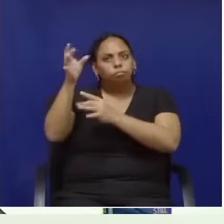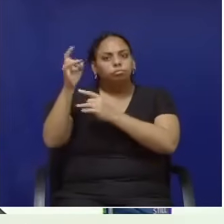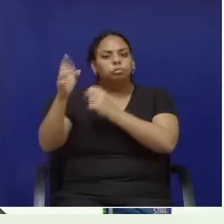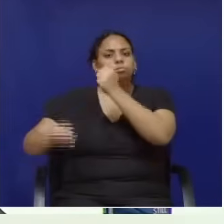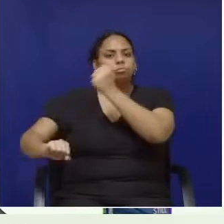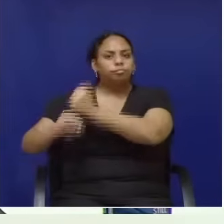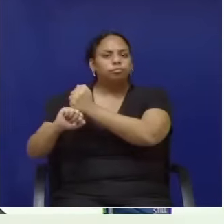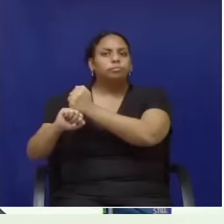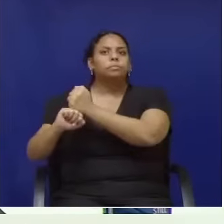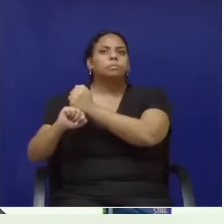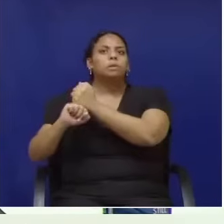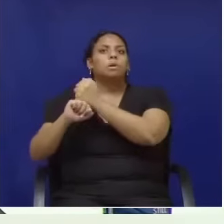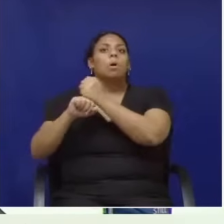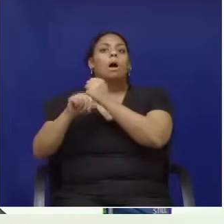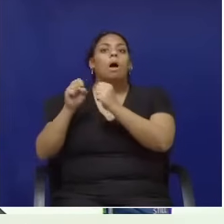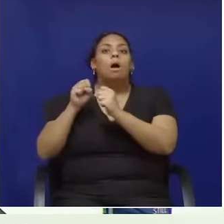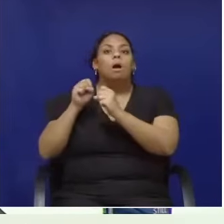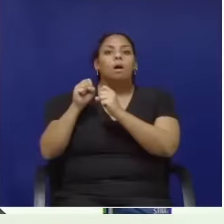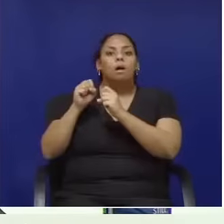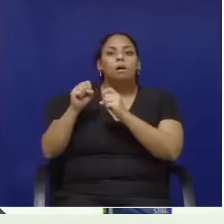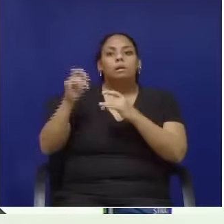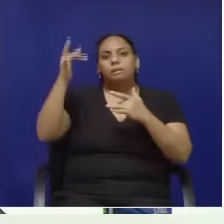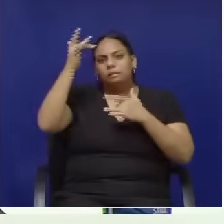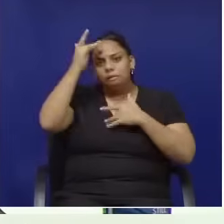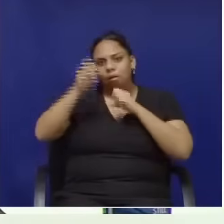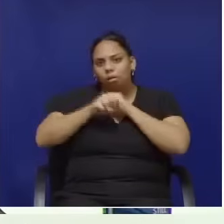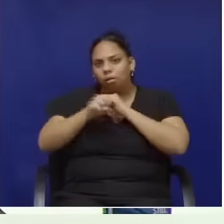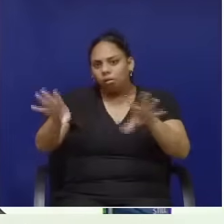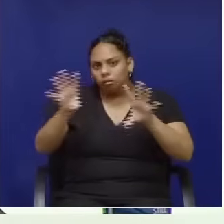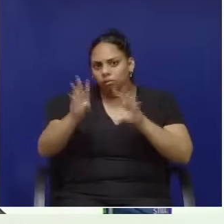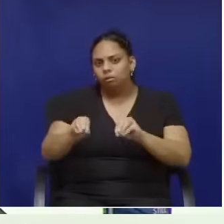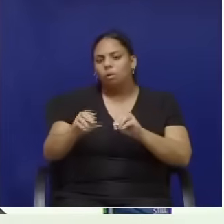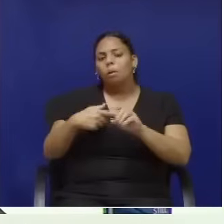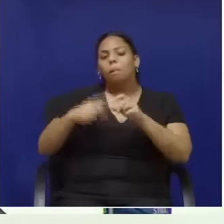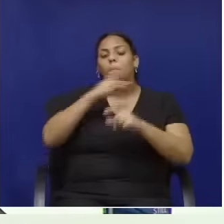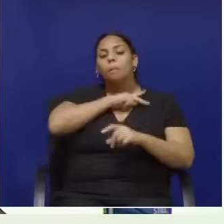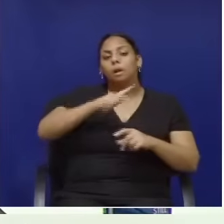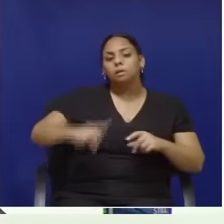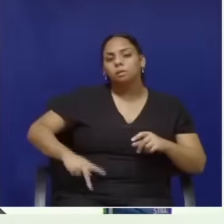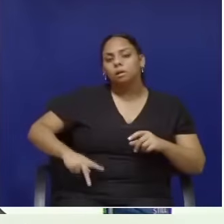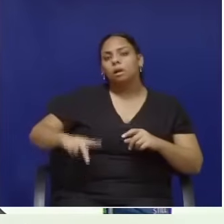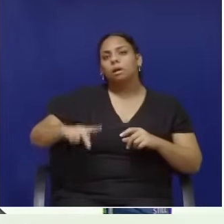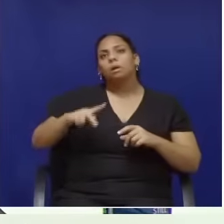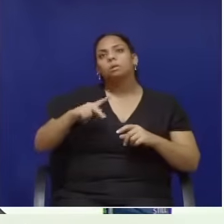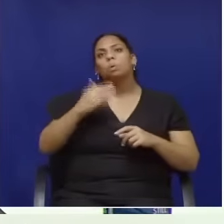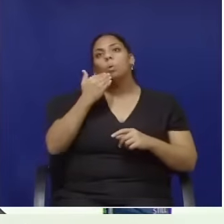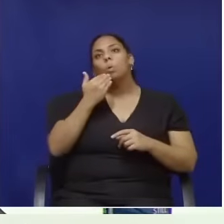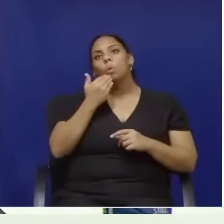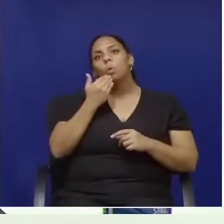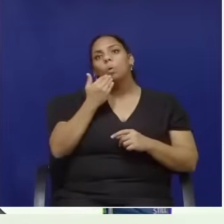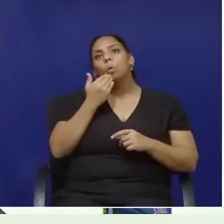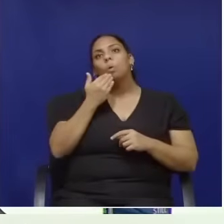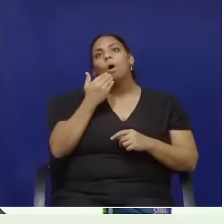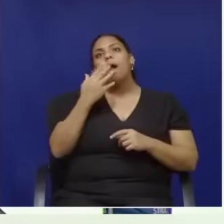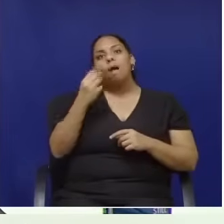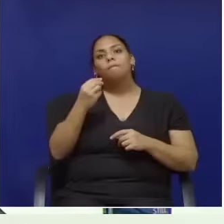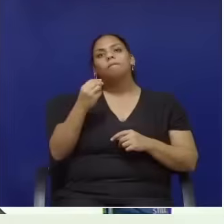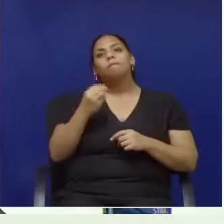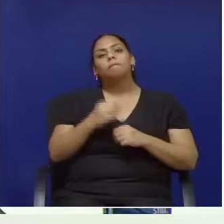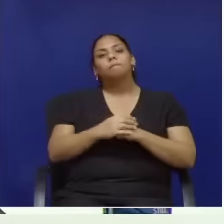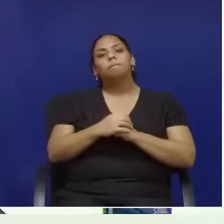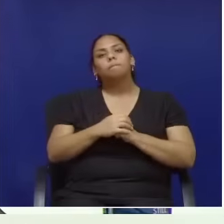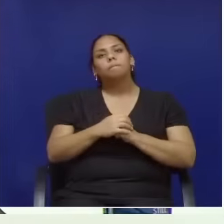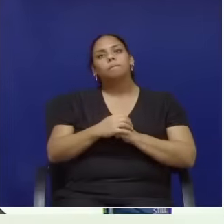pandemic is also championed by our President, who is a champion of